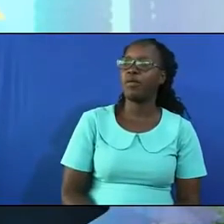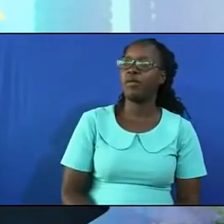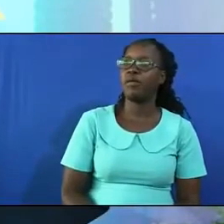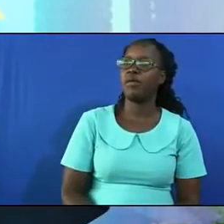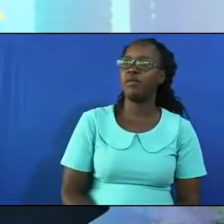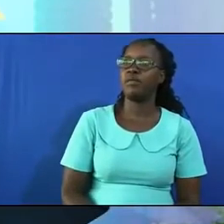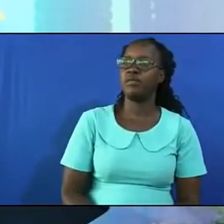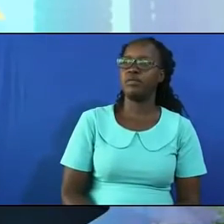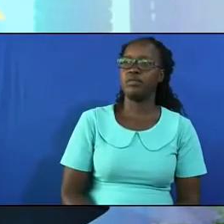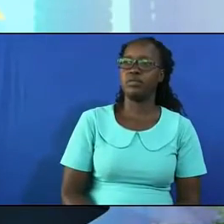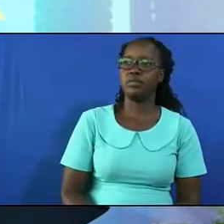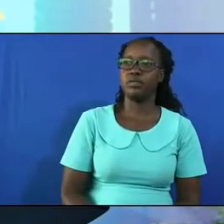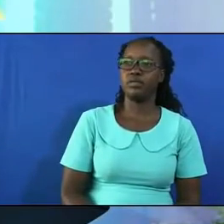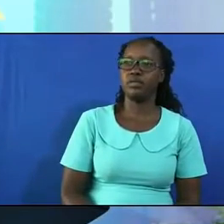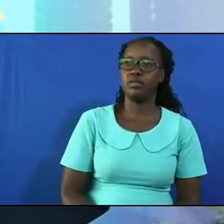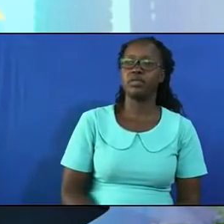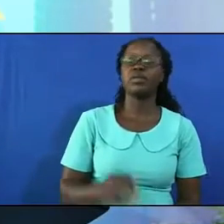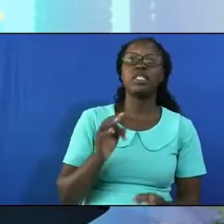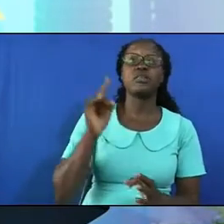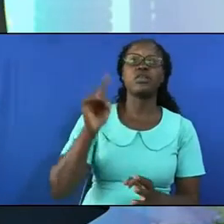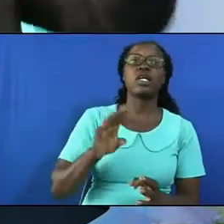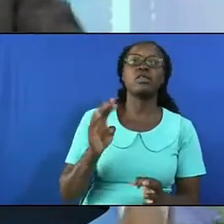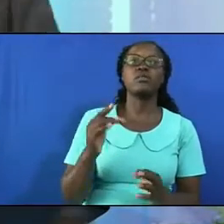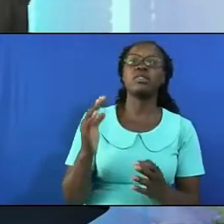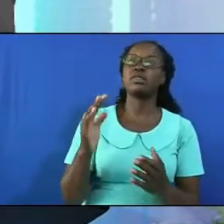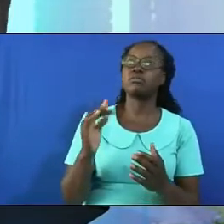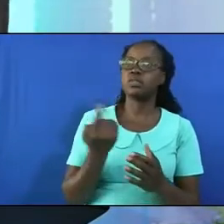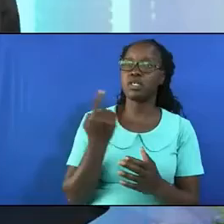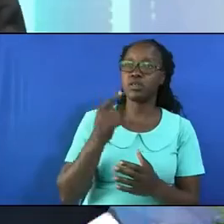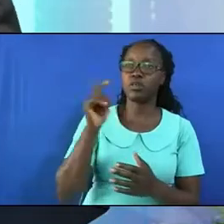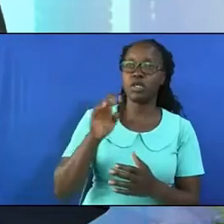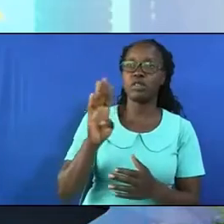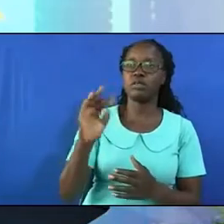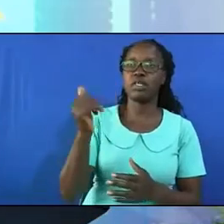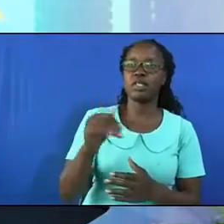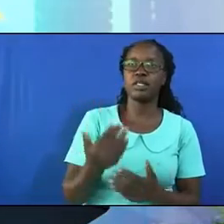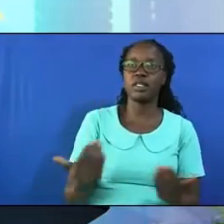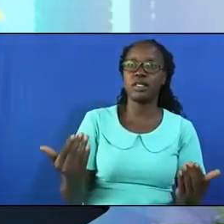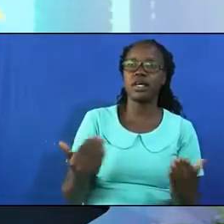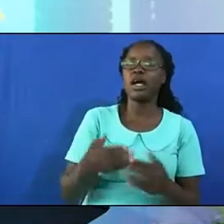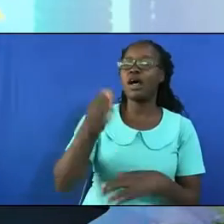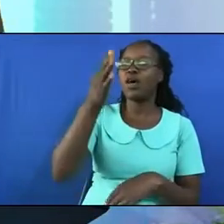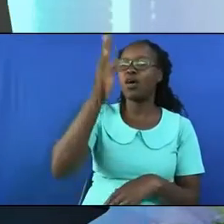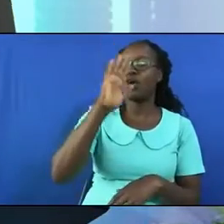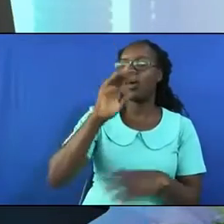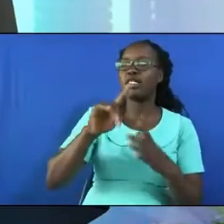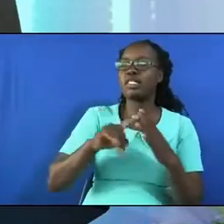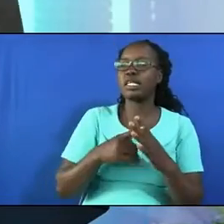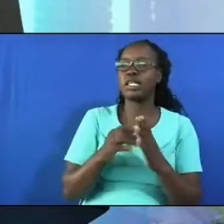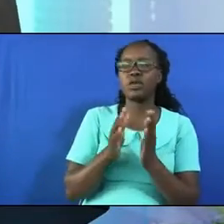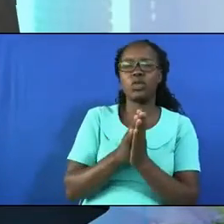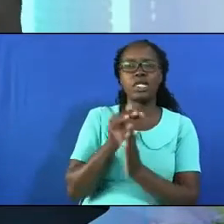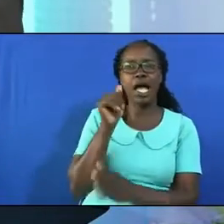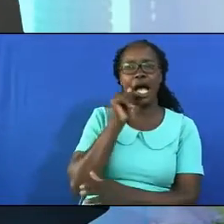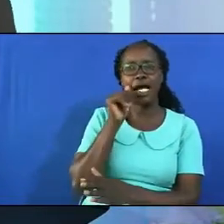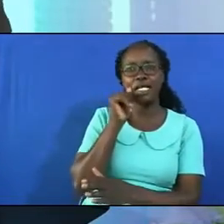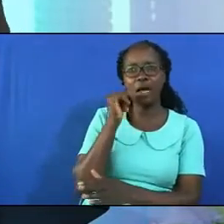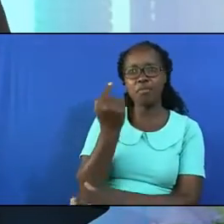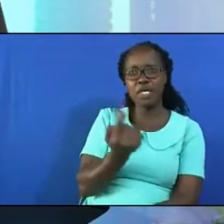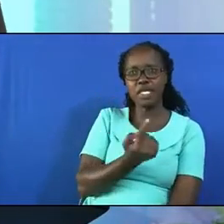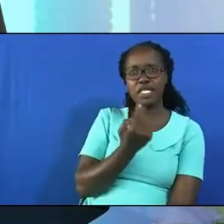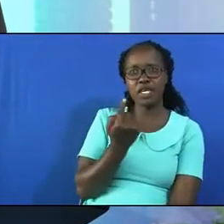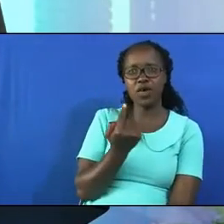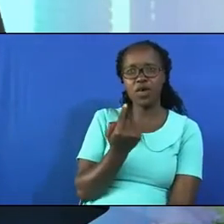single, if you can't be single, you can't be anything. God began with Adam